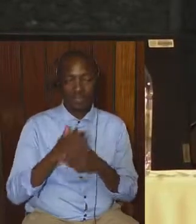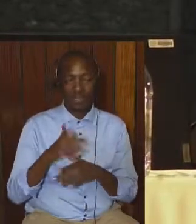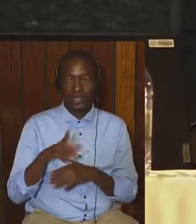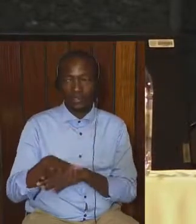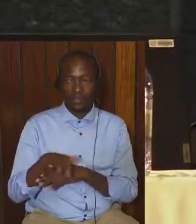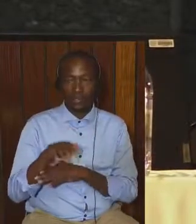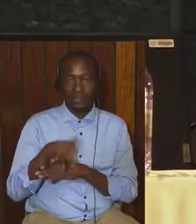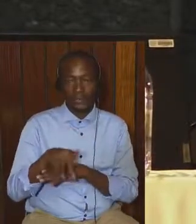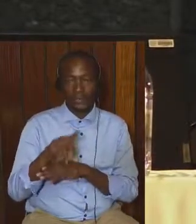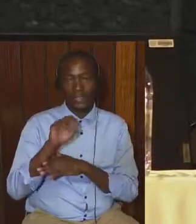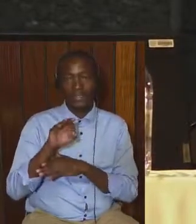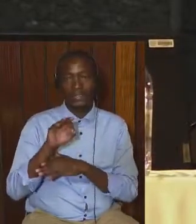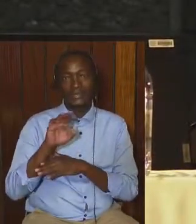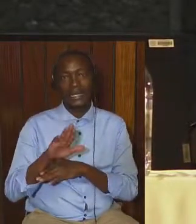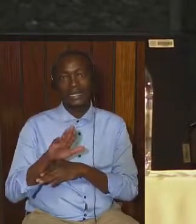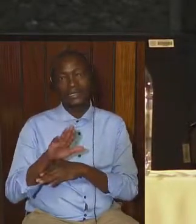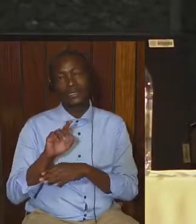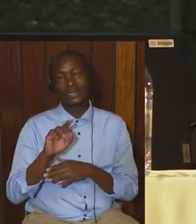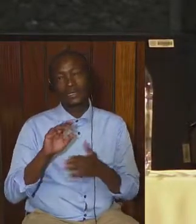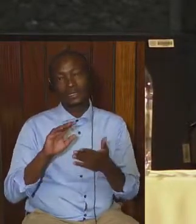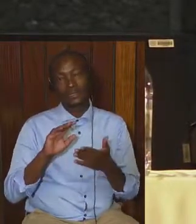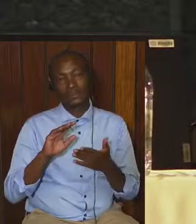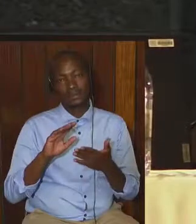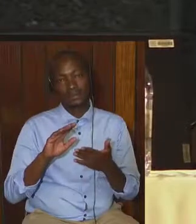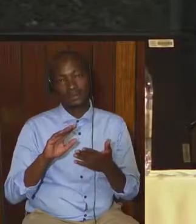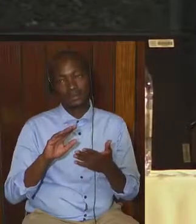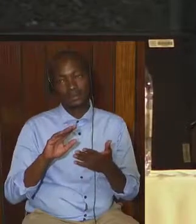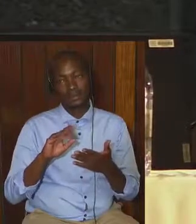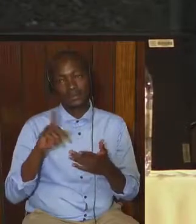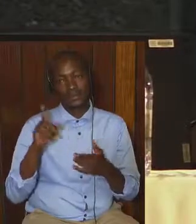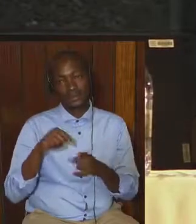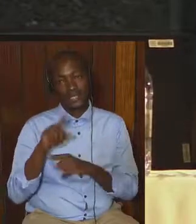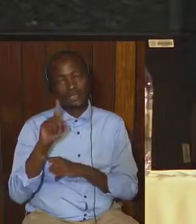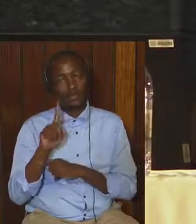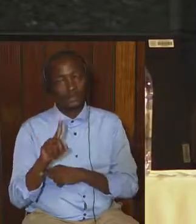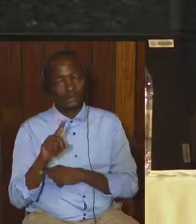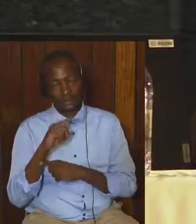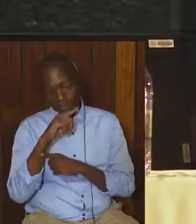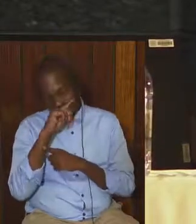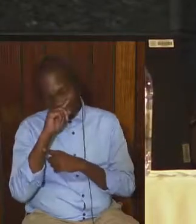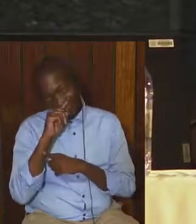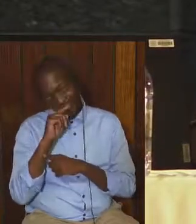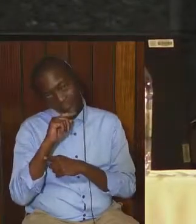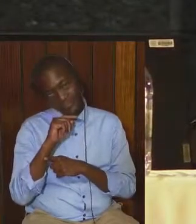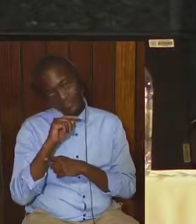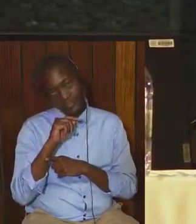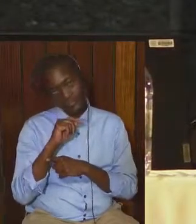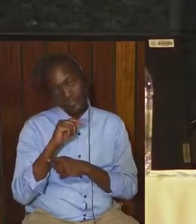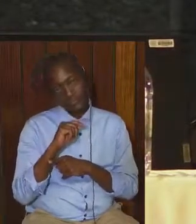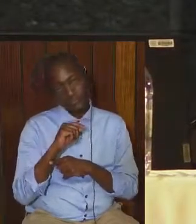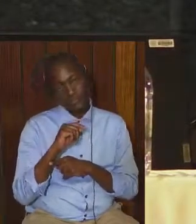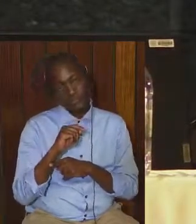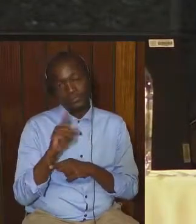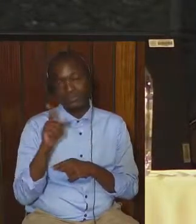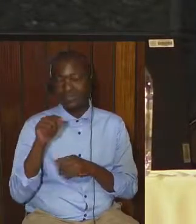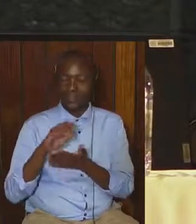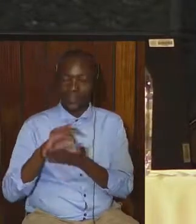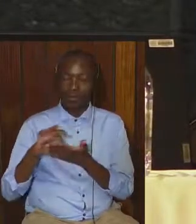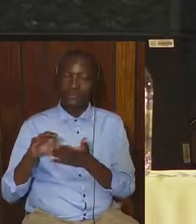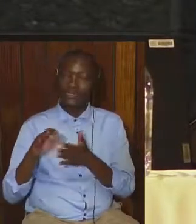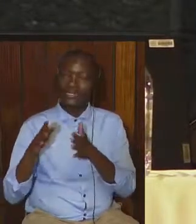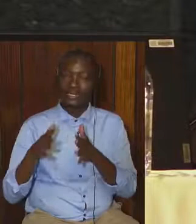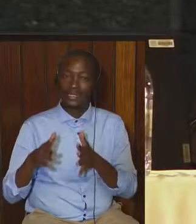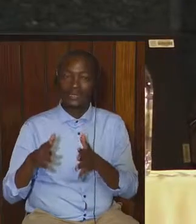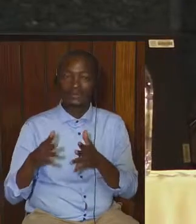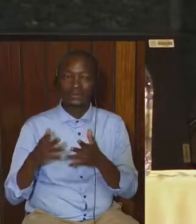the P39 and 1, P39/1, the contractor